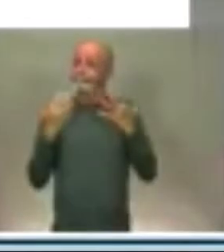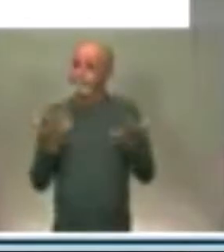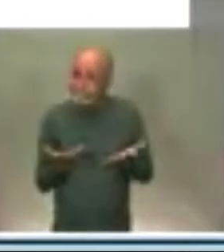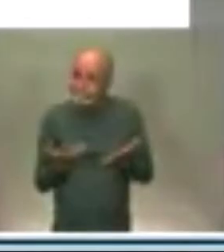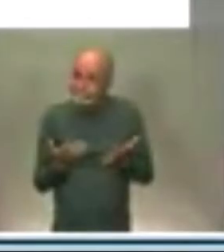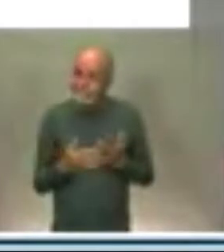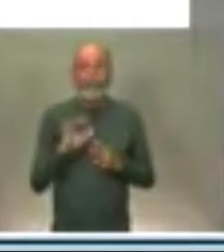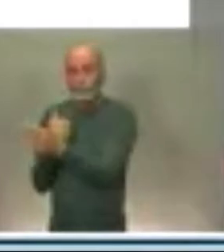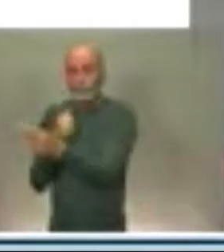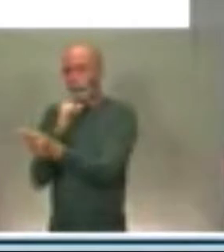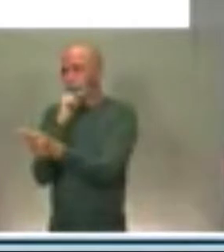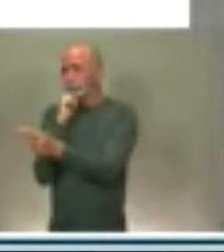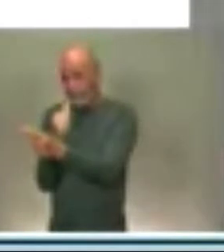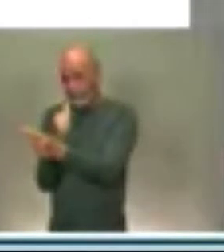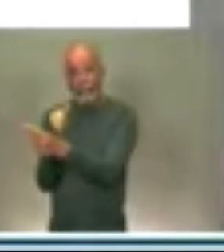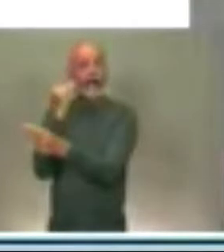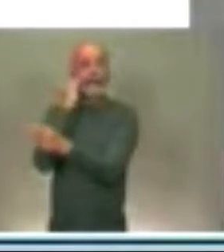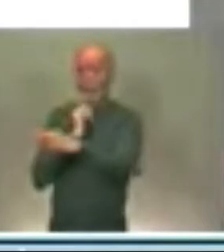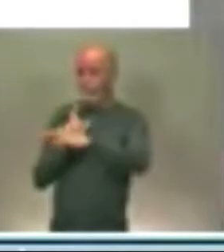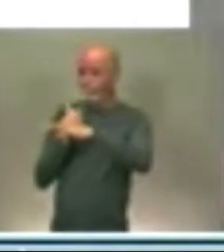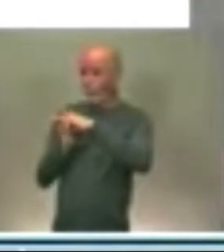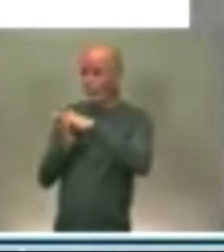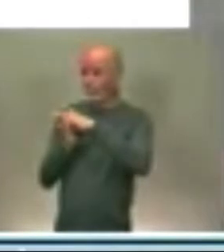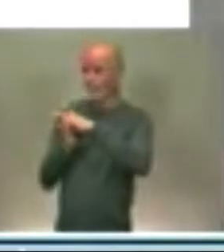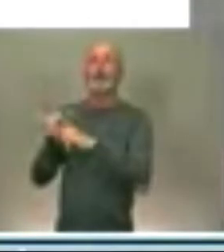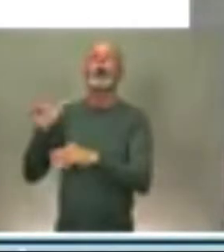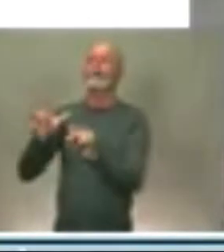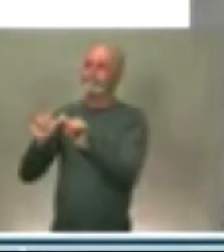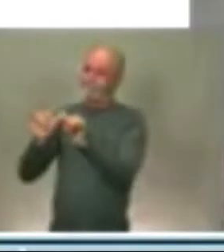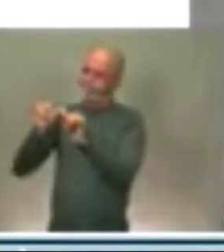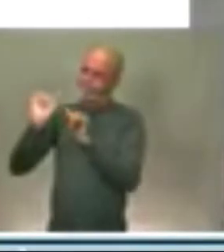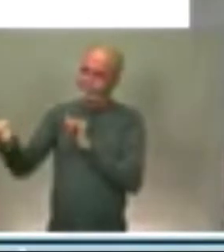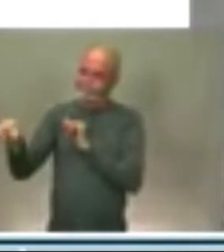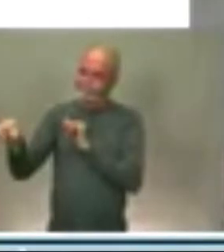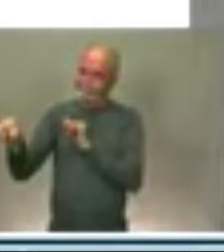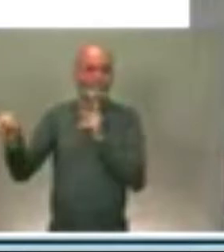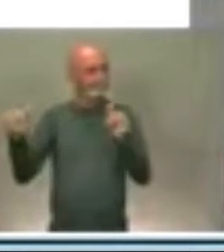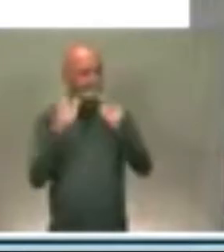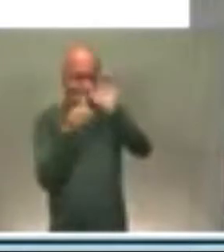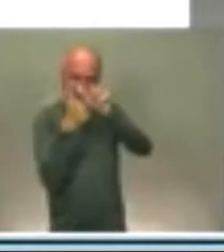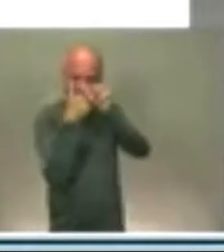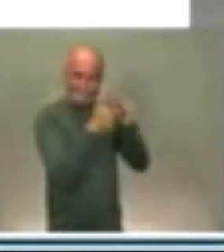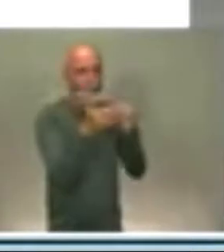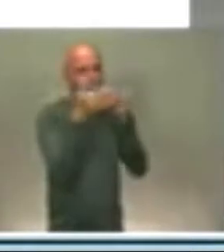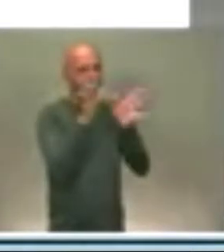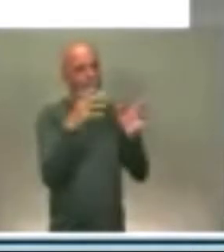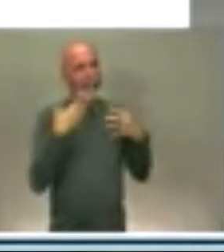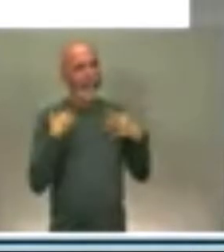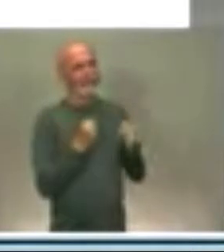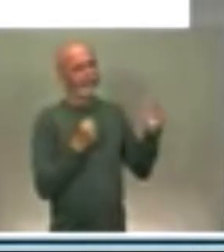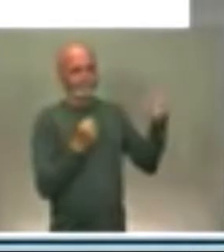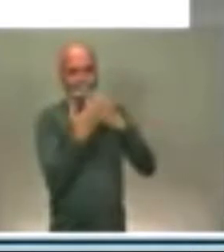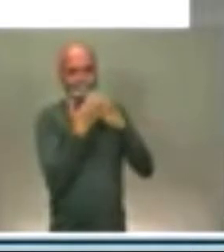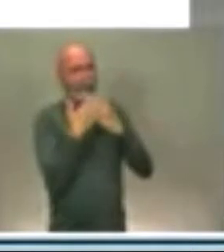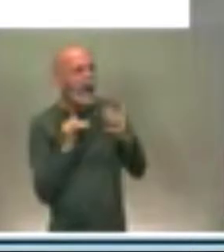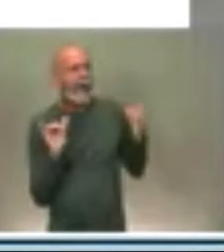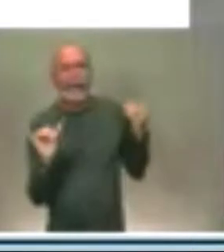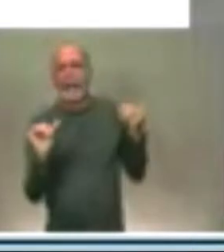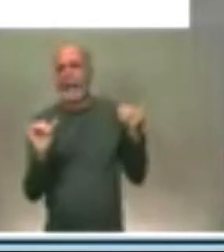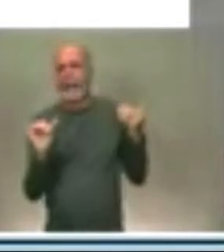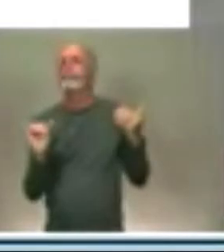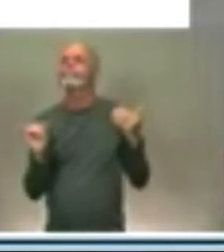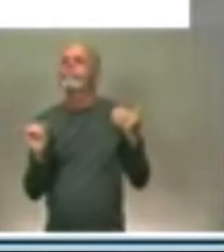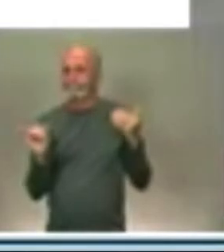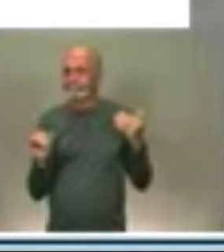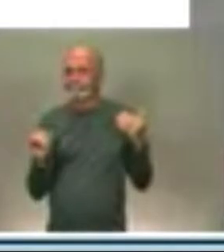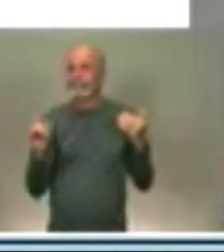That we have had previously, health direction. High vaccination rates and low case numbers means we won't need to focus on